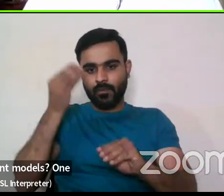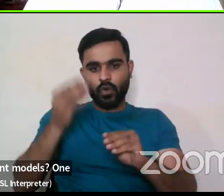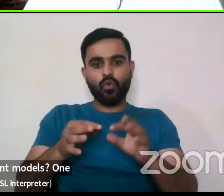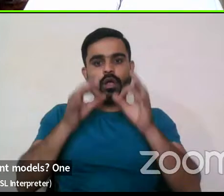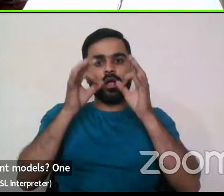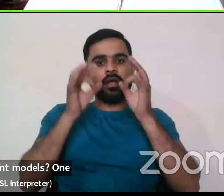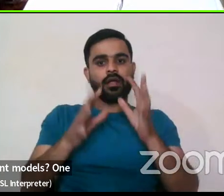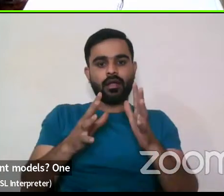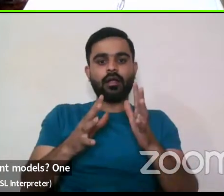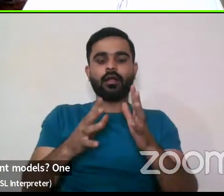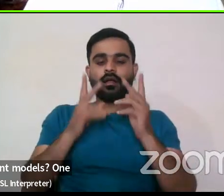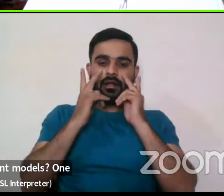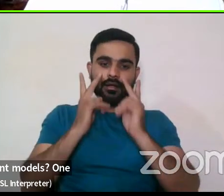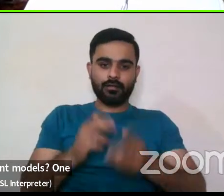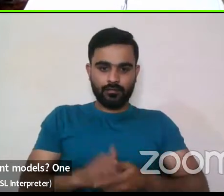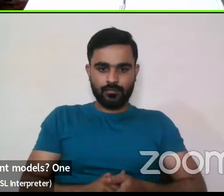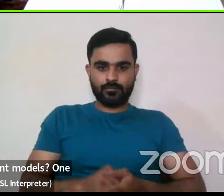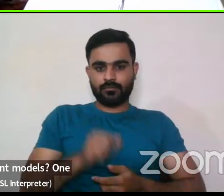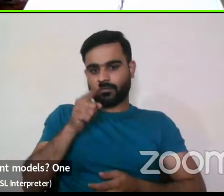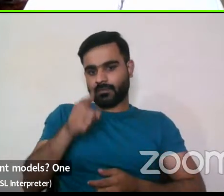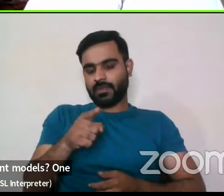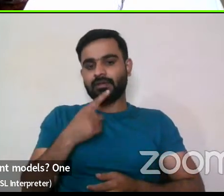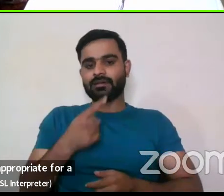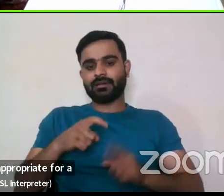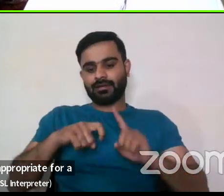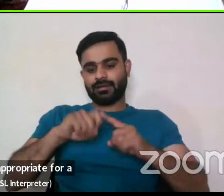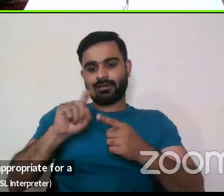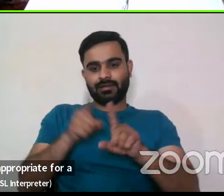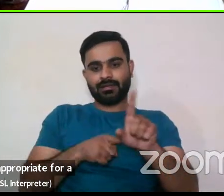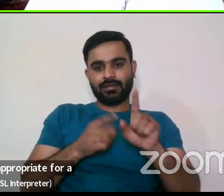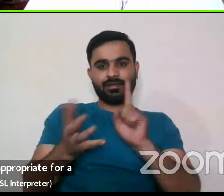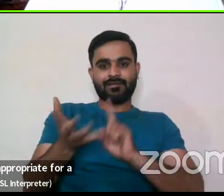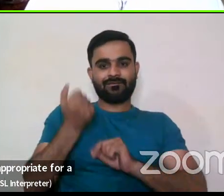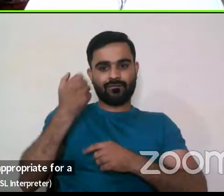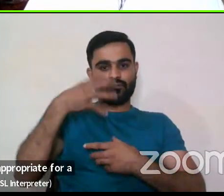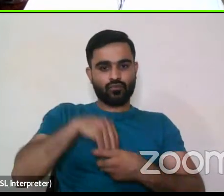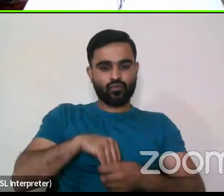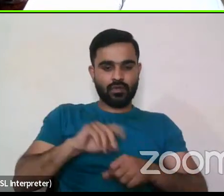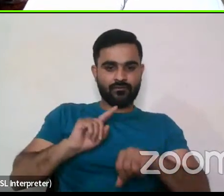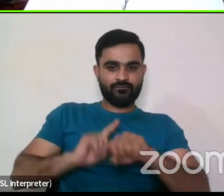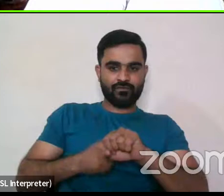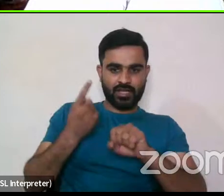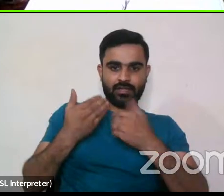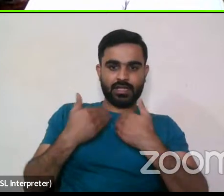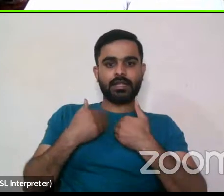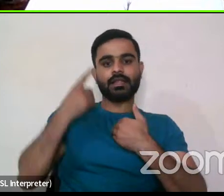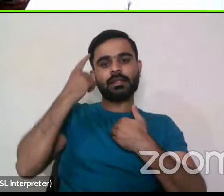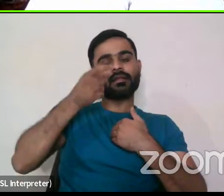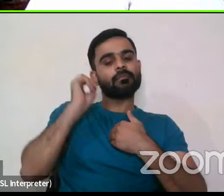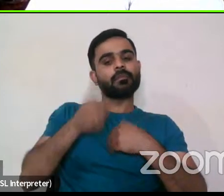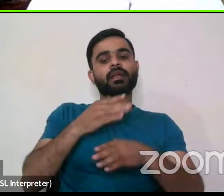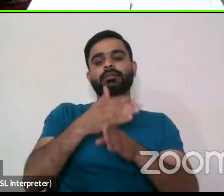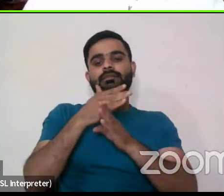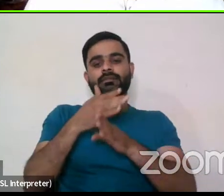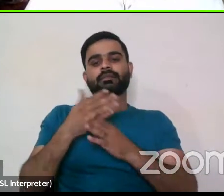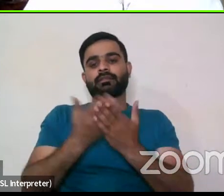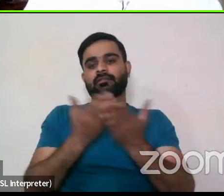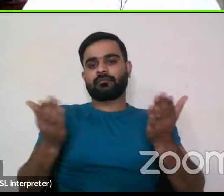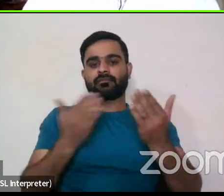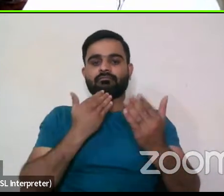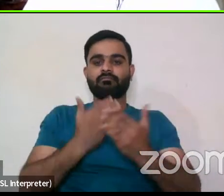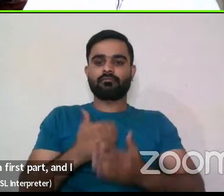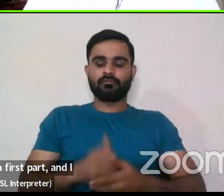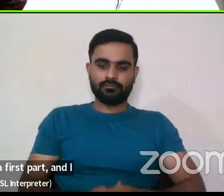for a particular country. But these are my key takeaways as a first thought, and I thought I must share with all of you. Thank